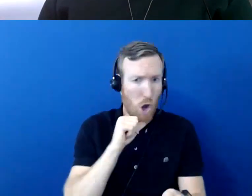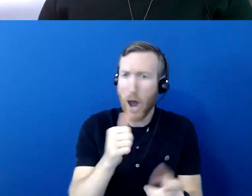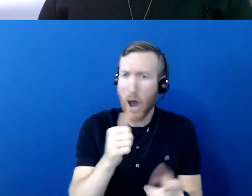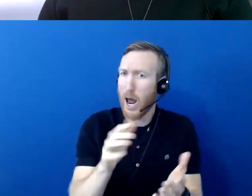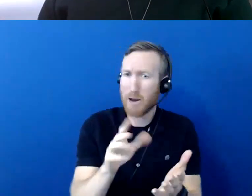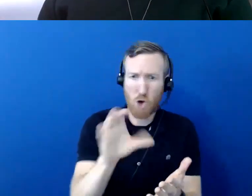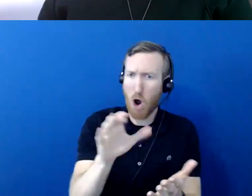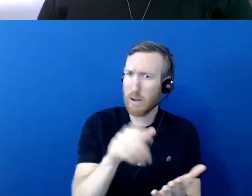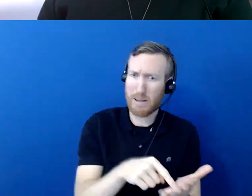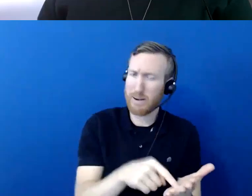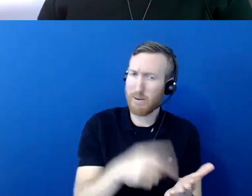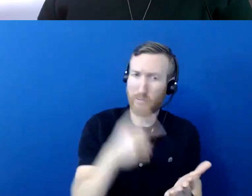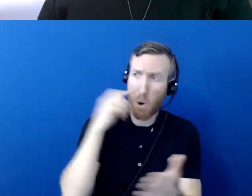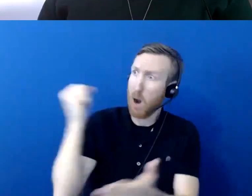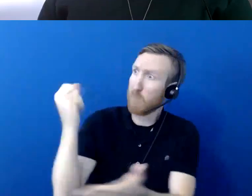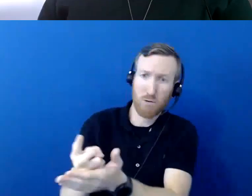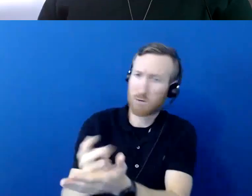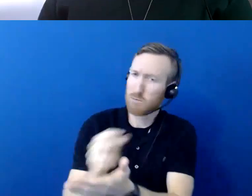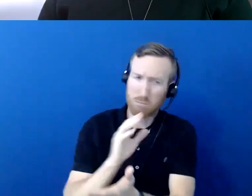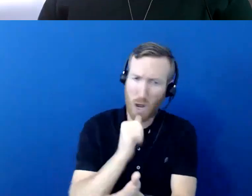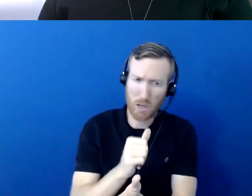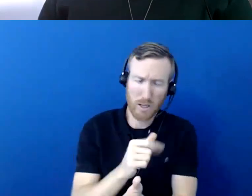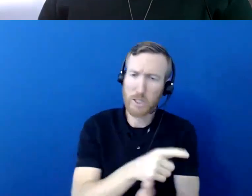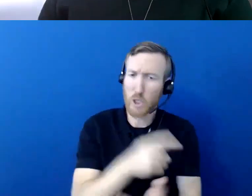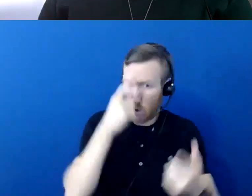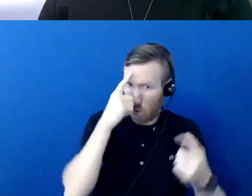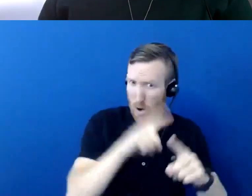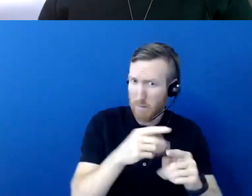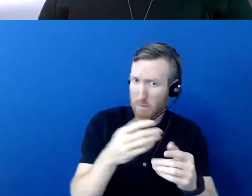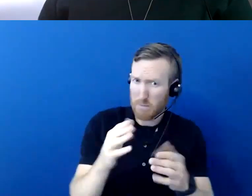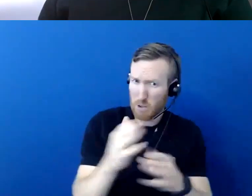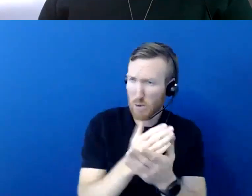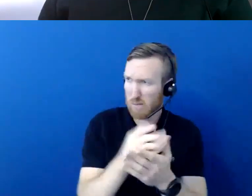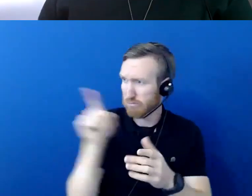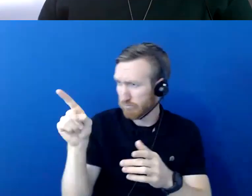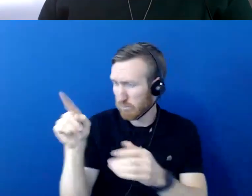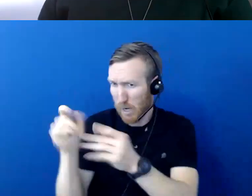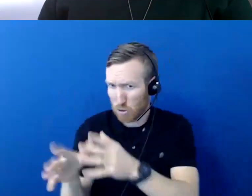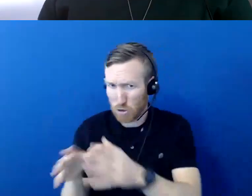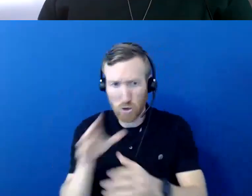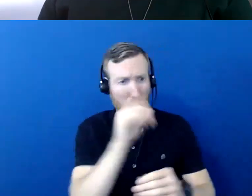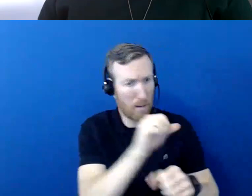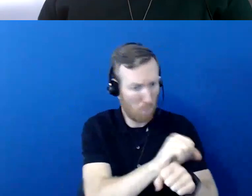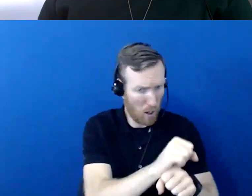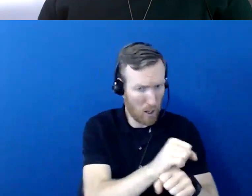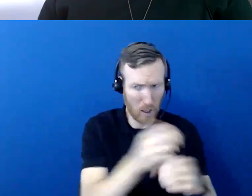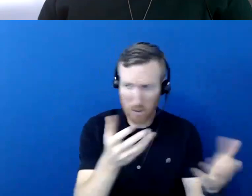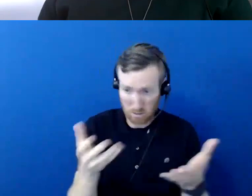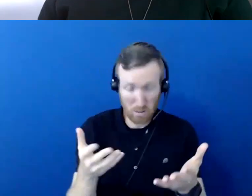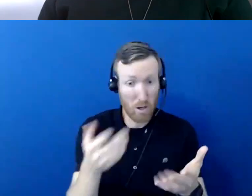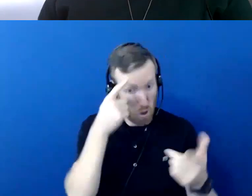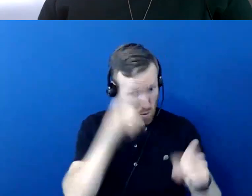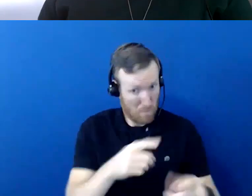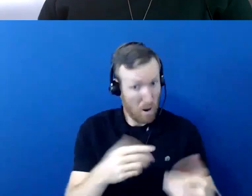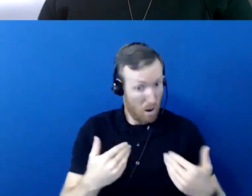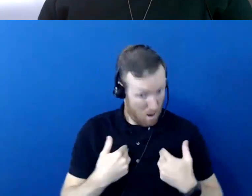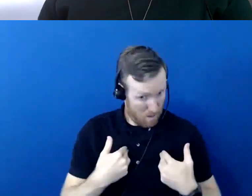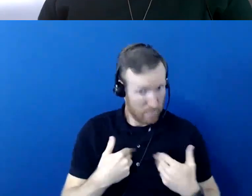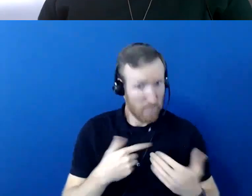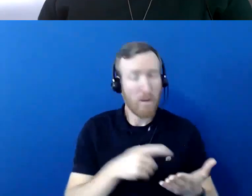an agreement between two parties. Once the agreement is there, then the role of the manager is to ensure